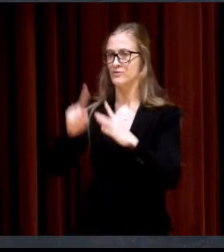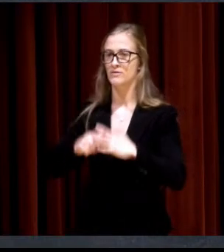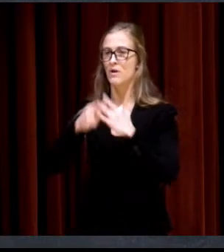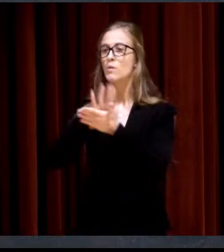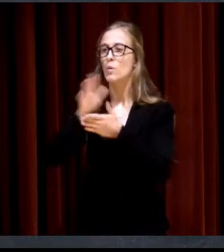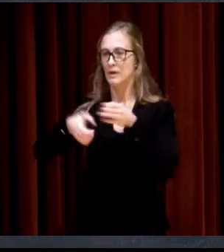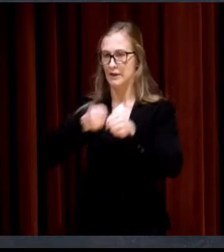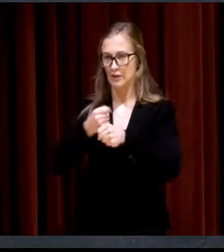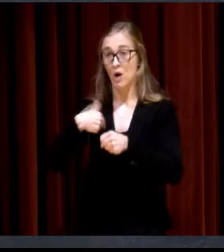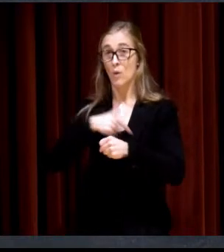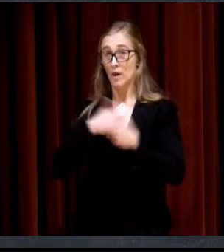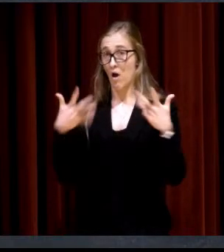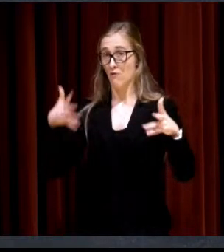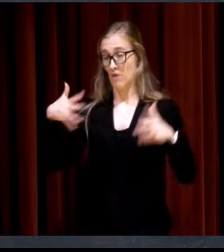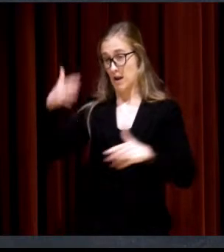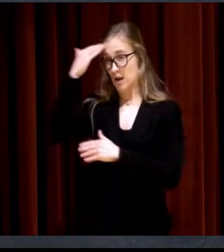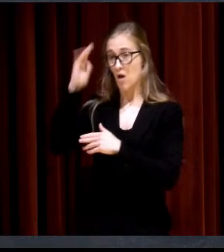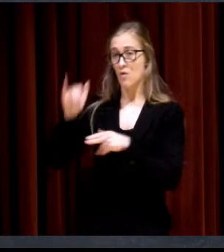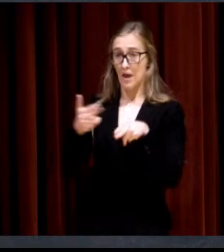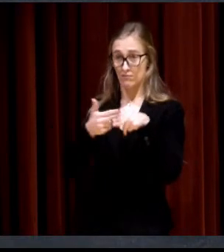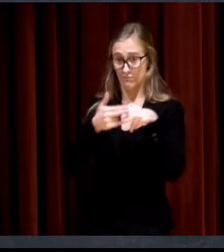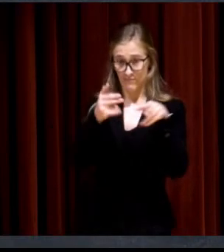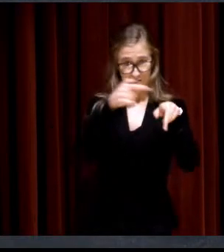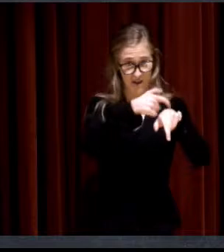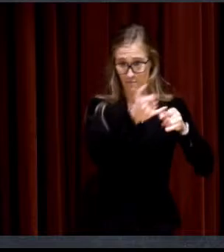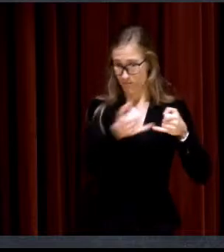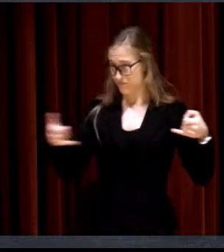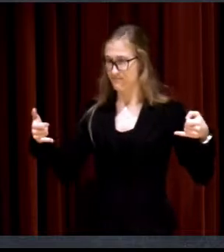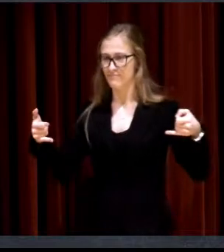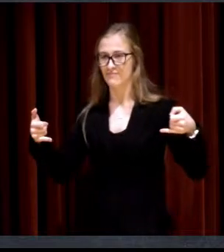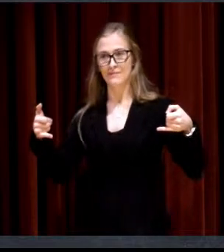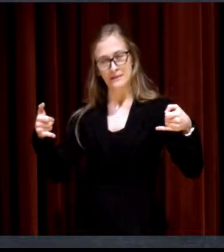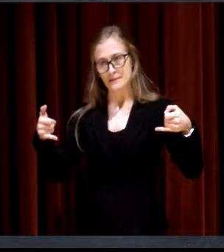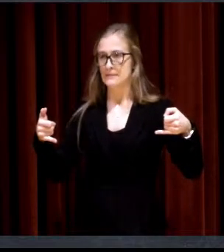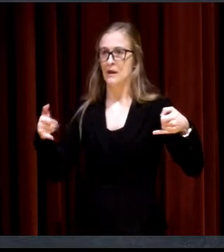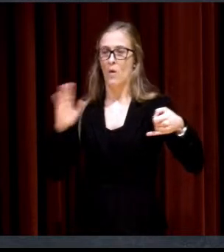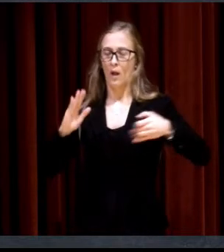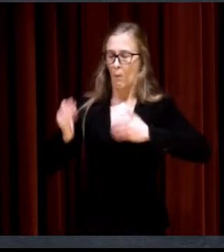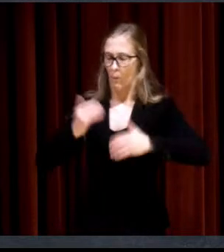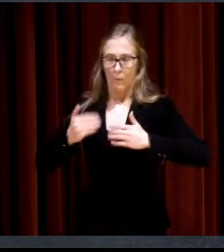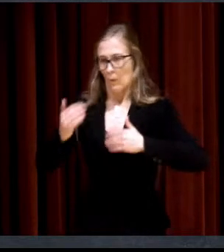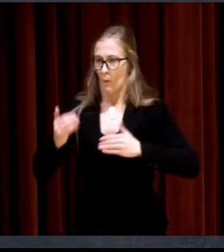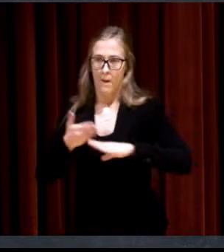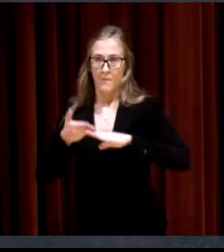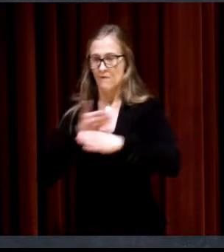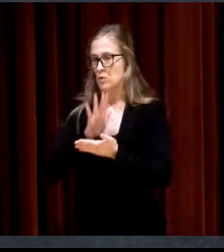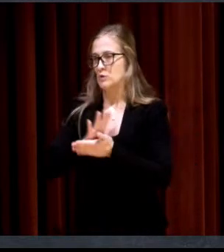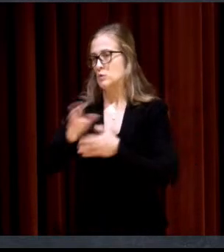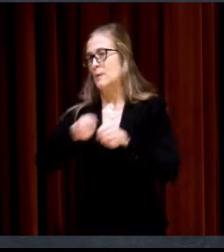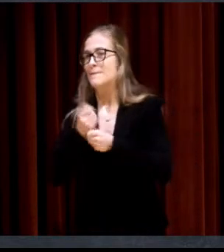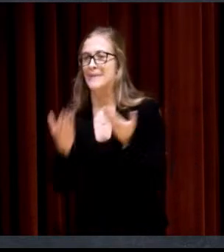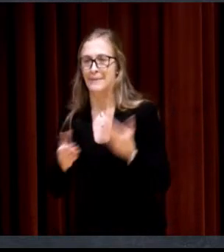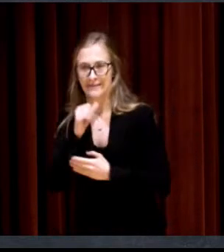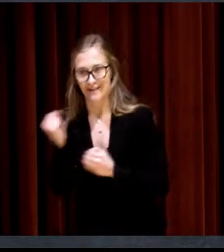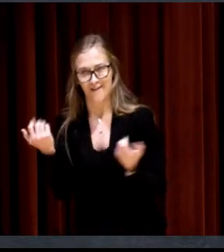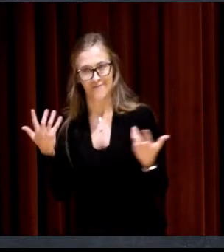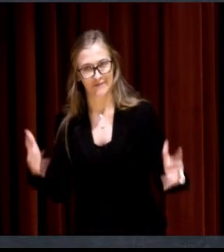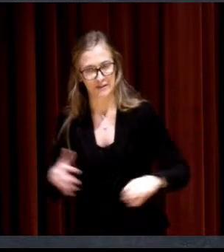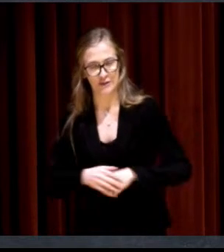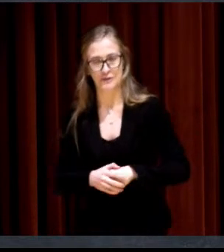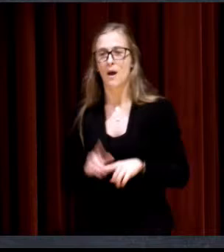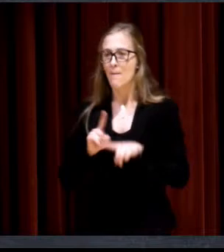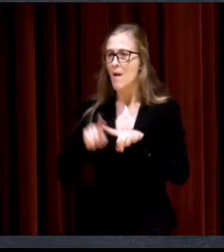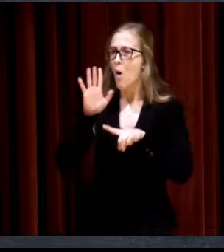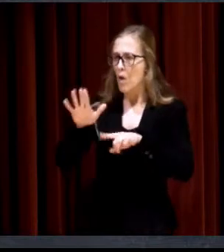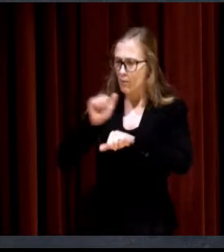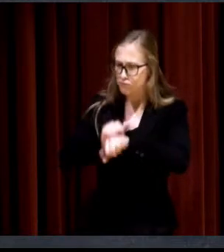know that that's a short timeline, and we're not going to have everything in place by the start of the school year, but if we have things in place and continue to